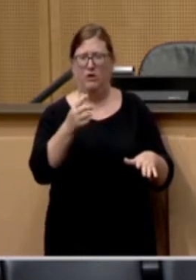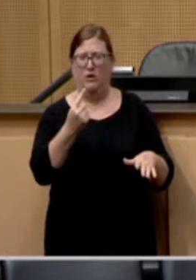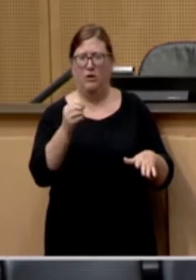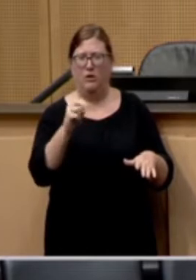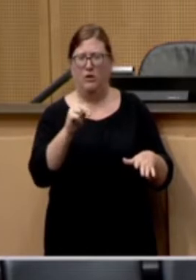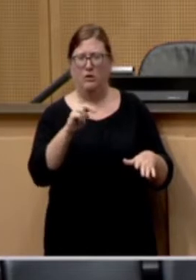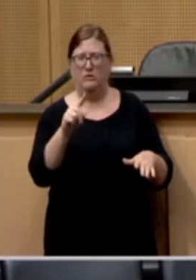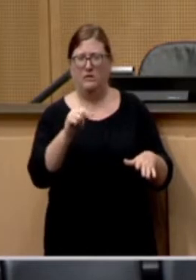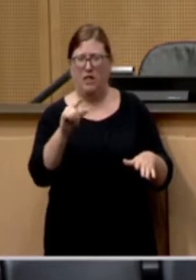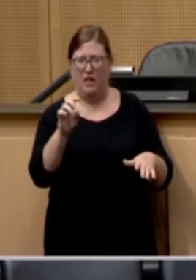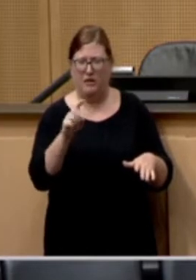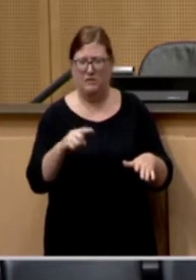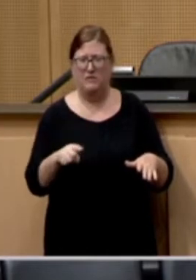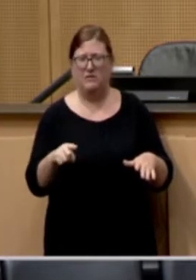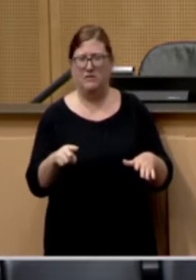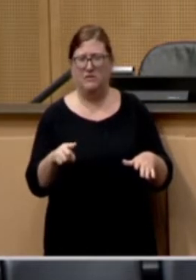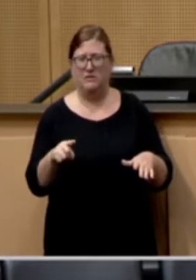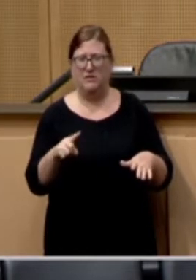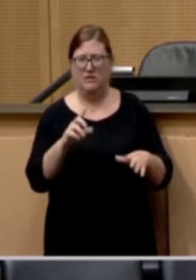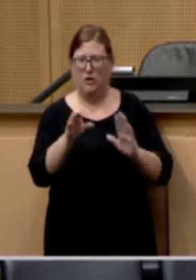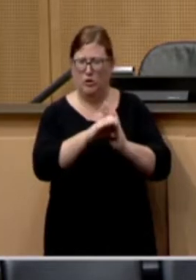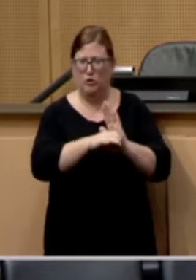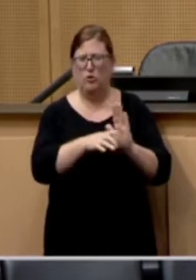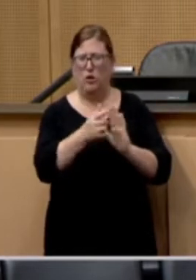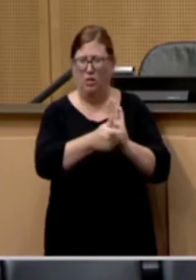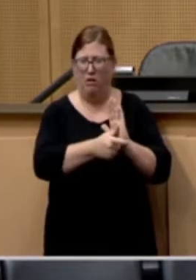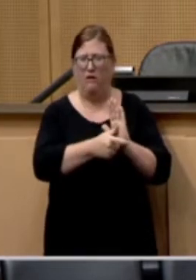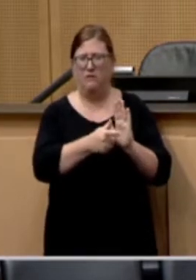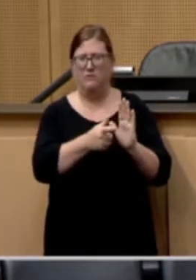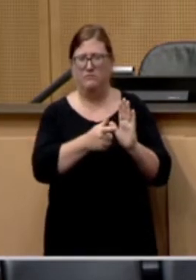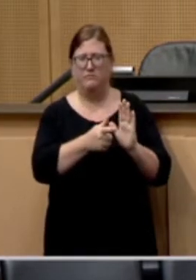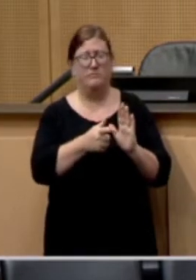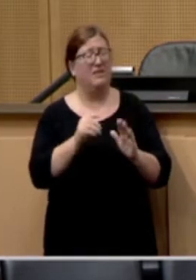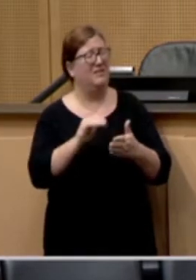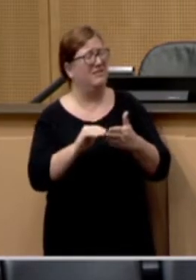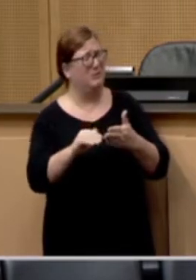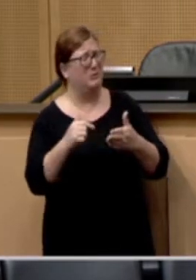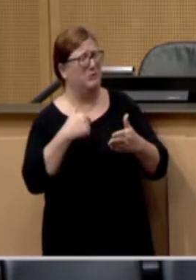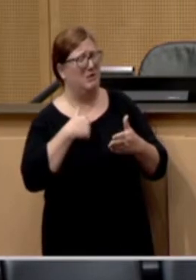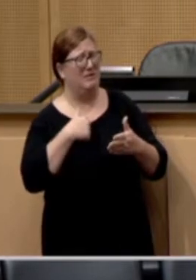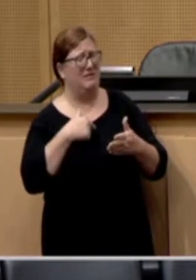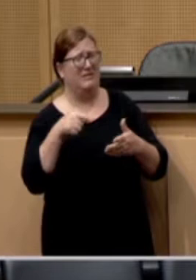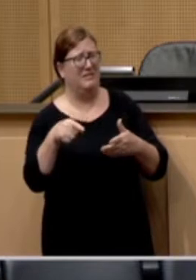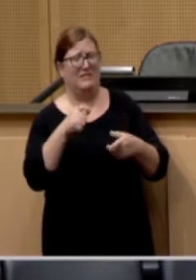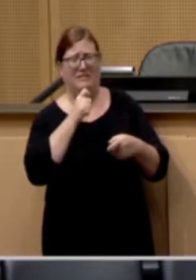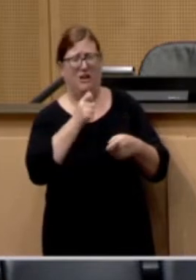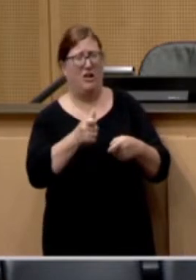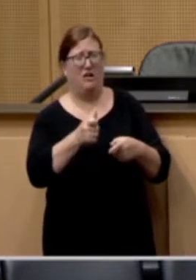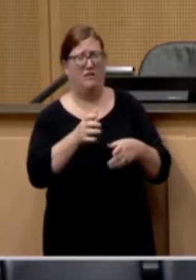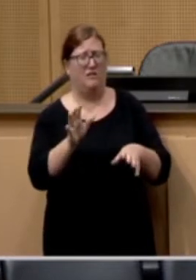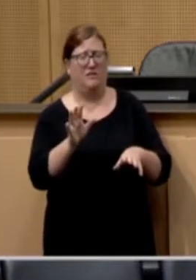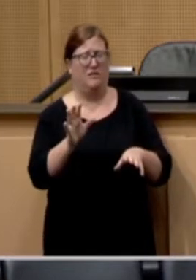Gonzalez, violate constitutional law, open public meeting act 5 times. Excuse me,